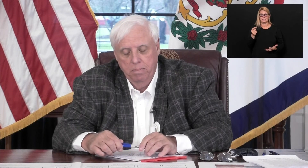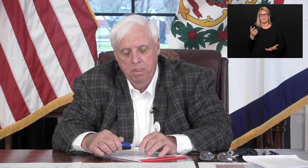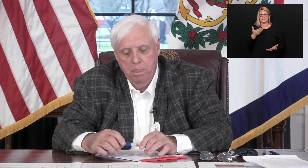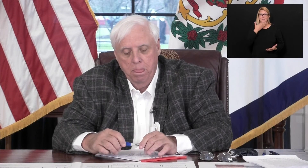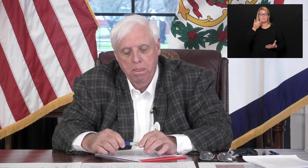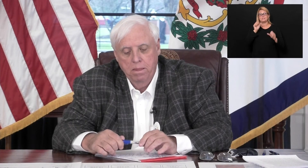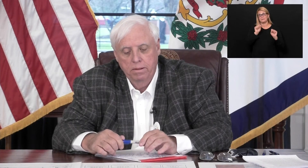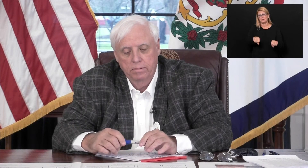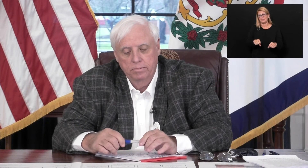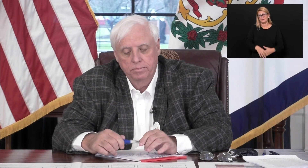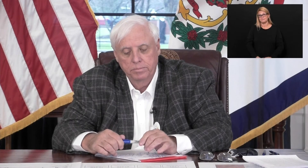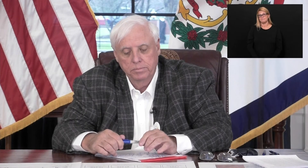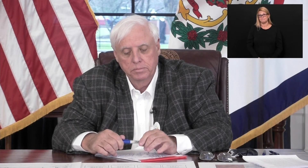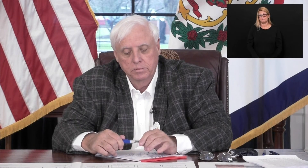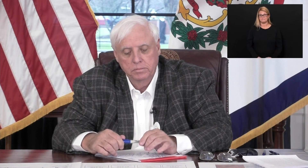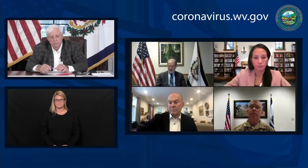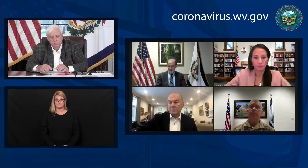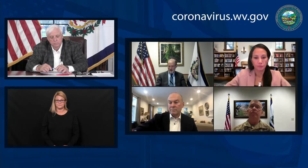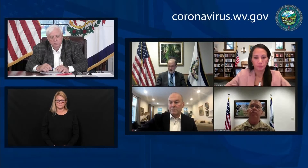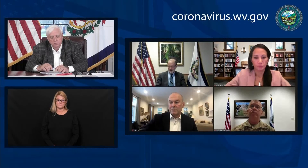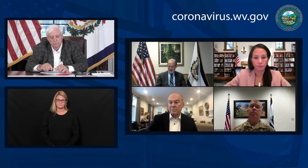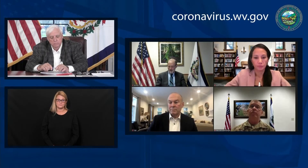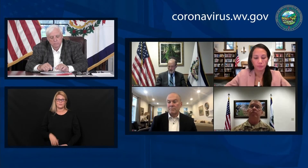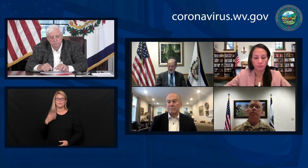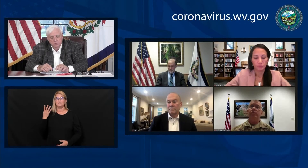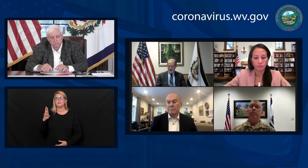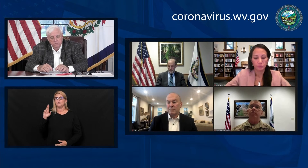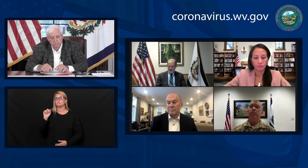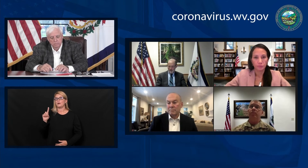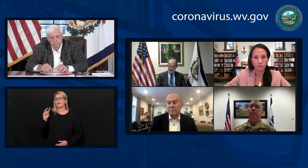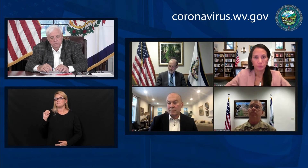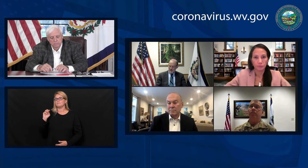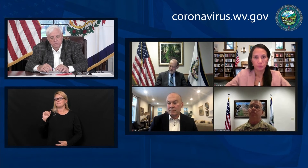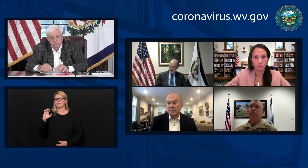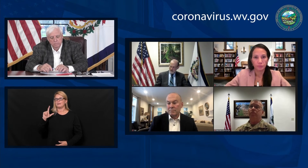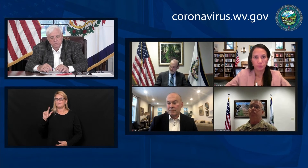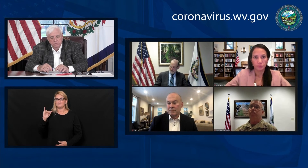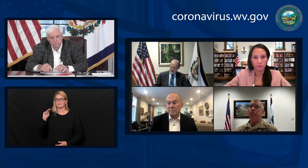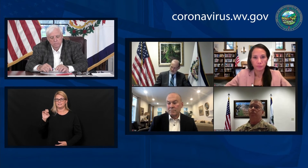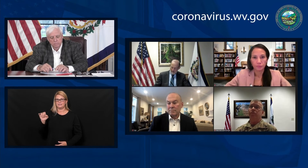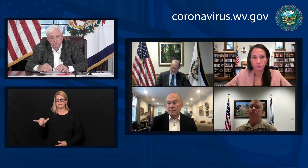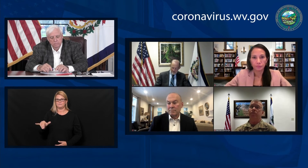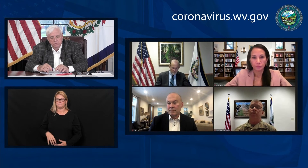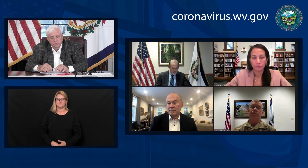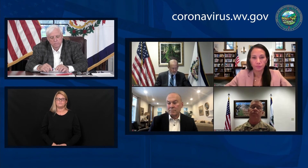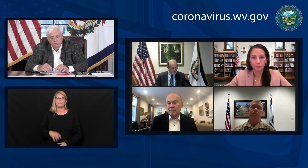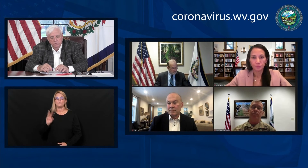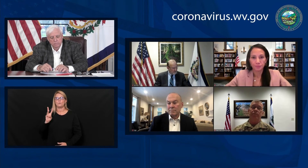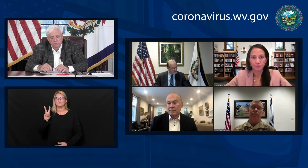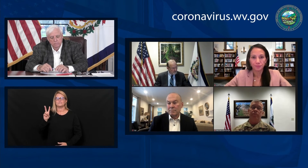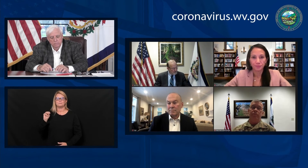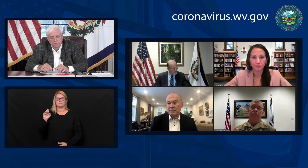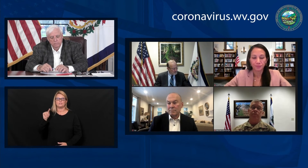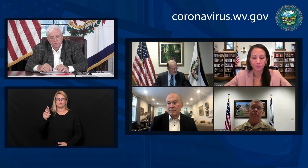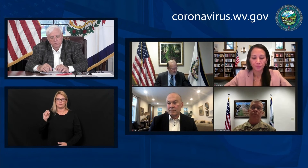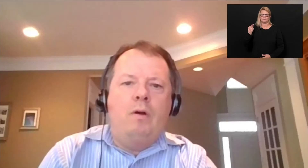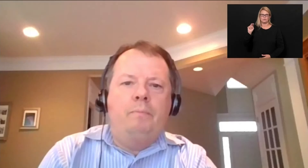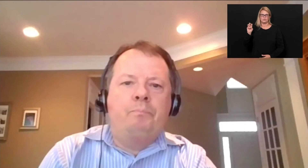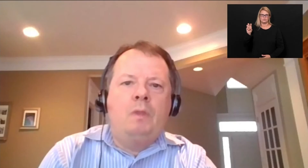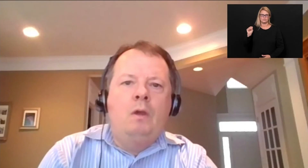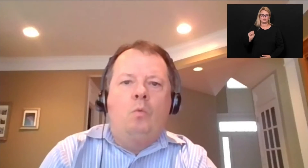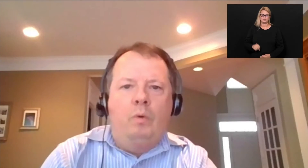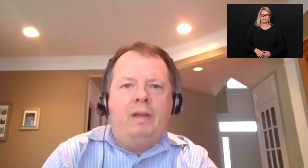can. All right, thanks, Kenny. Next to Brad McElhenney with West Virginia Metro News. Hi, Governor. Hi,